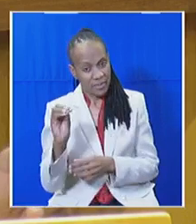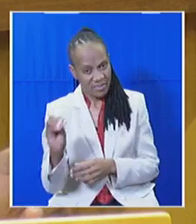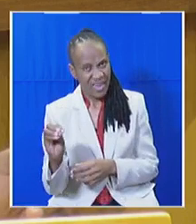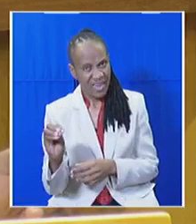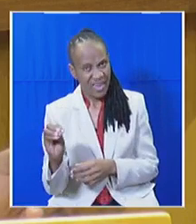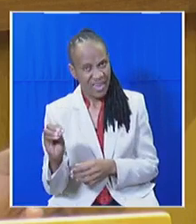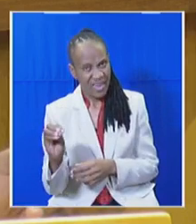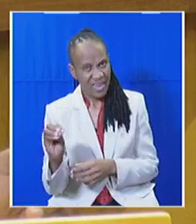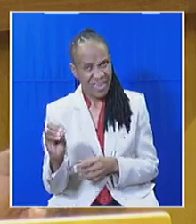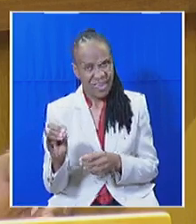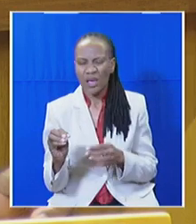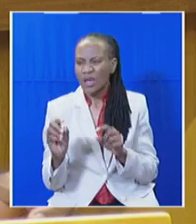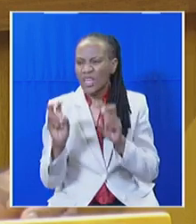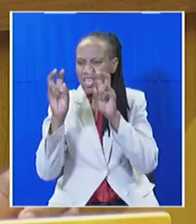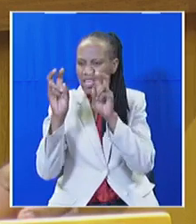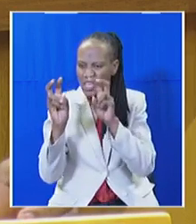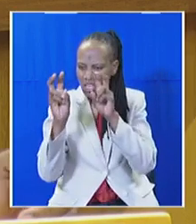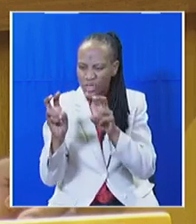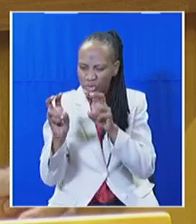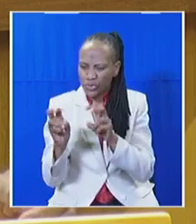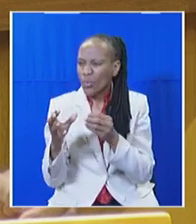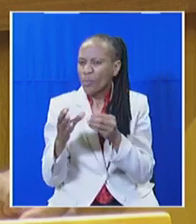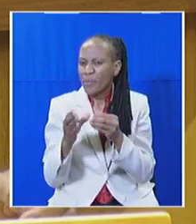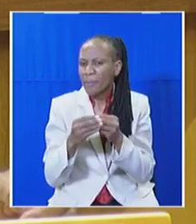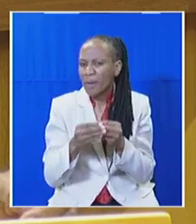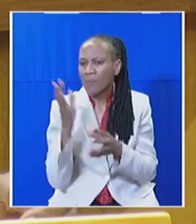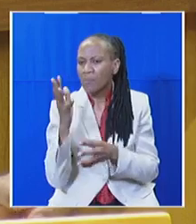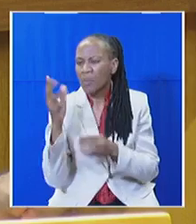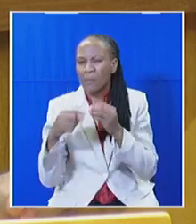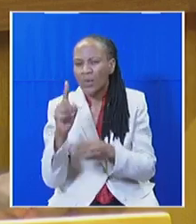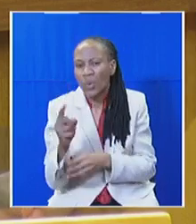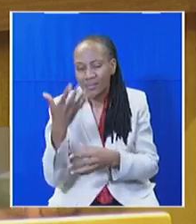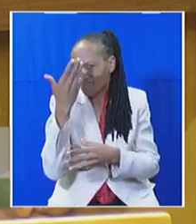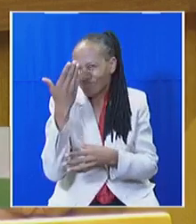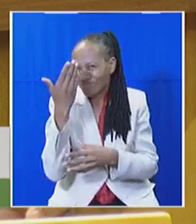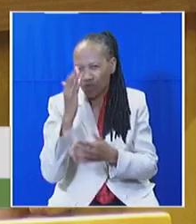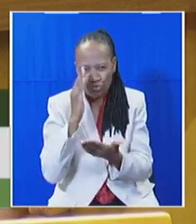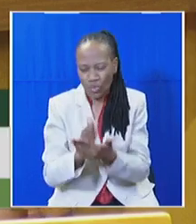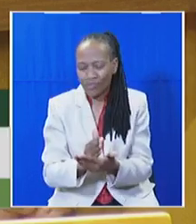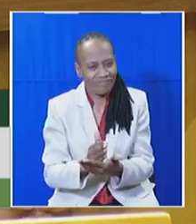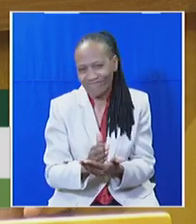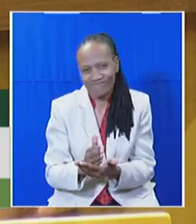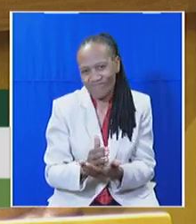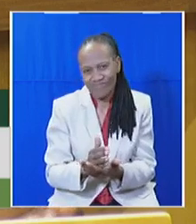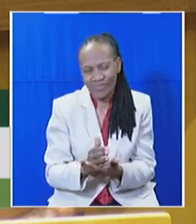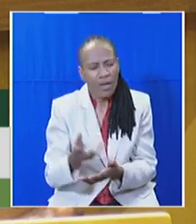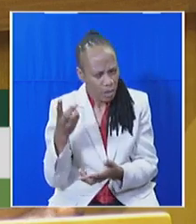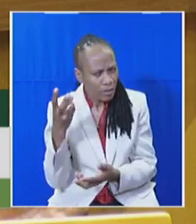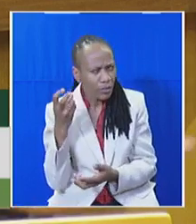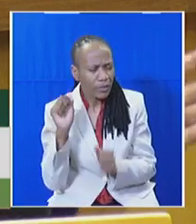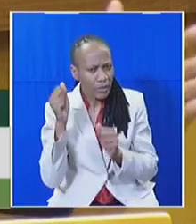what specific the honorable member is talking about. There has been